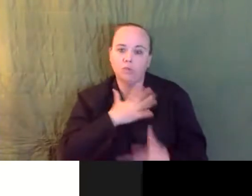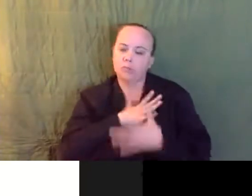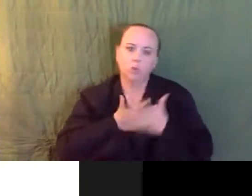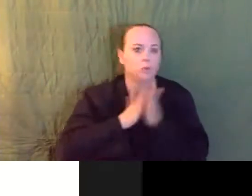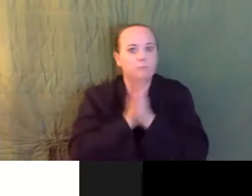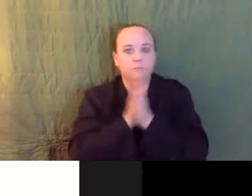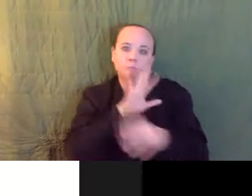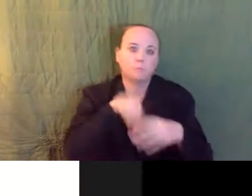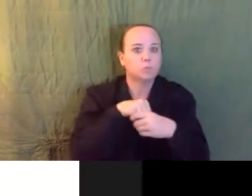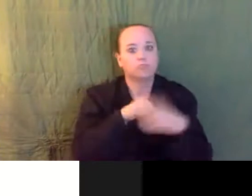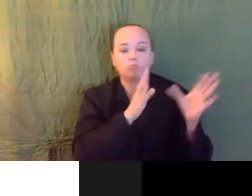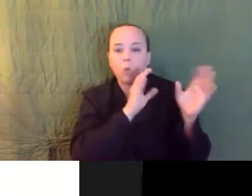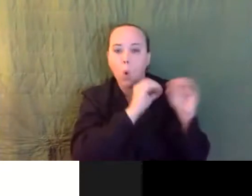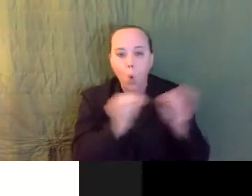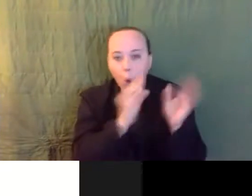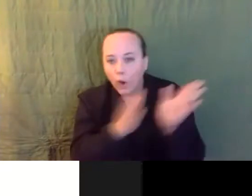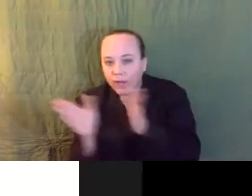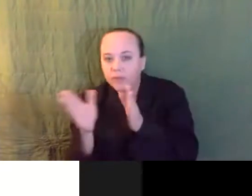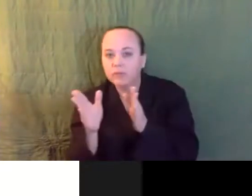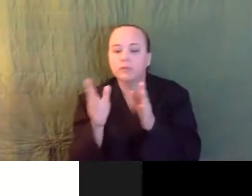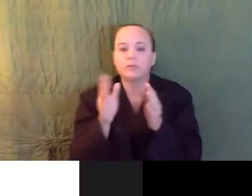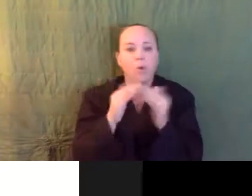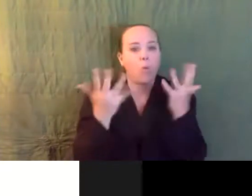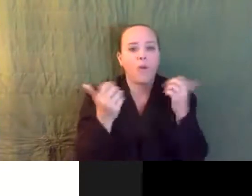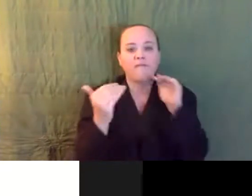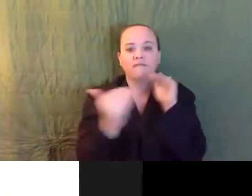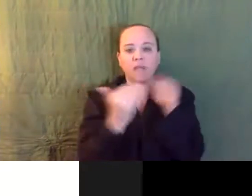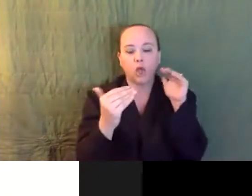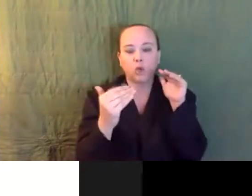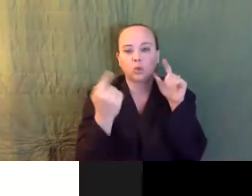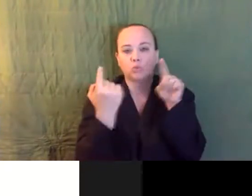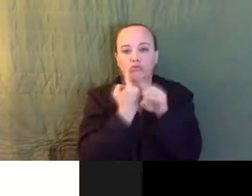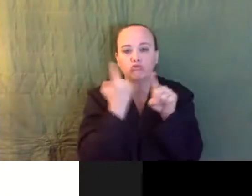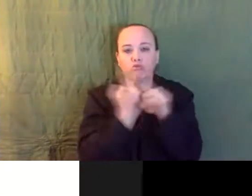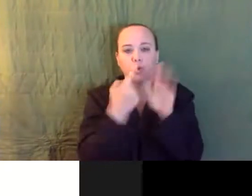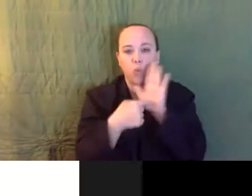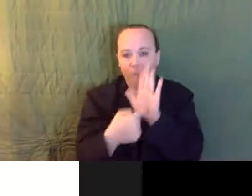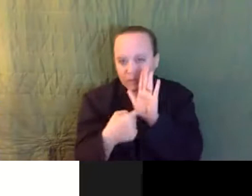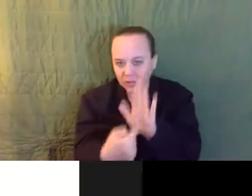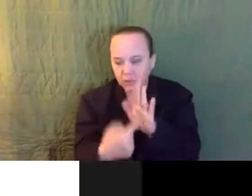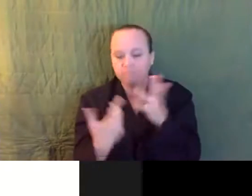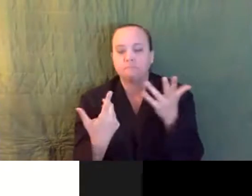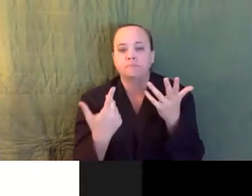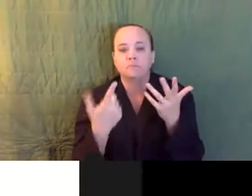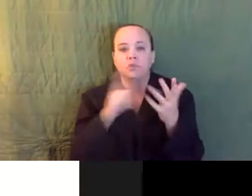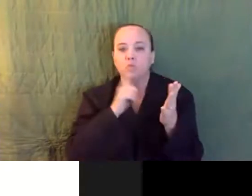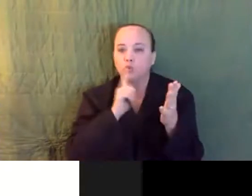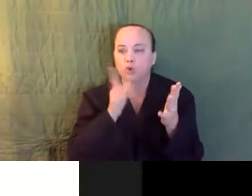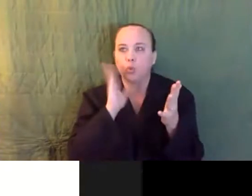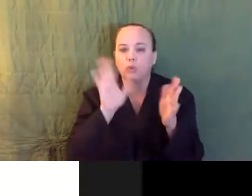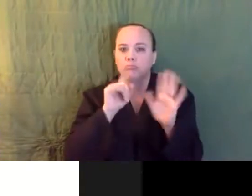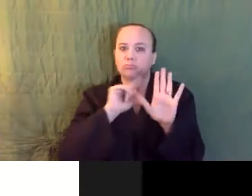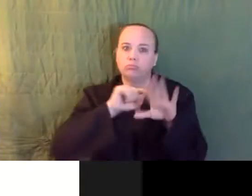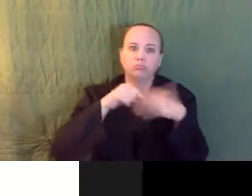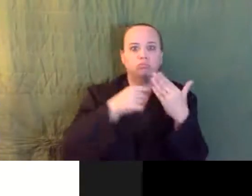I'm passionate about fair and equal representation. So I'm sure that will be on the forefront no matter what